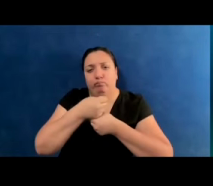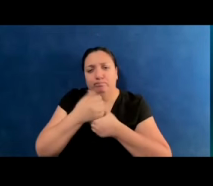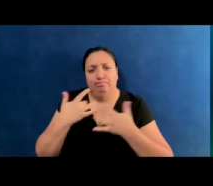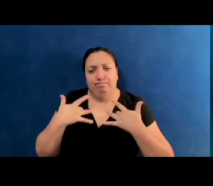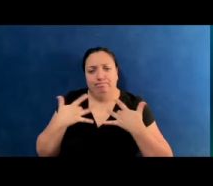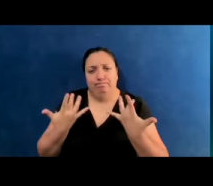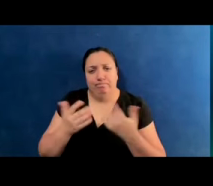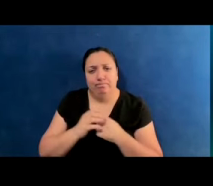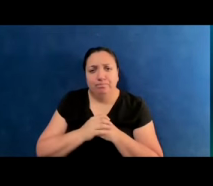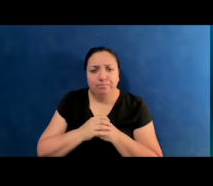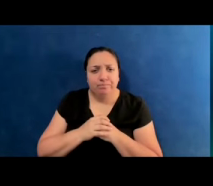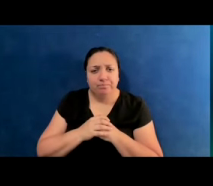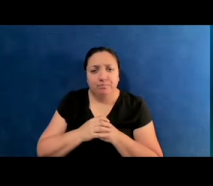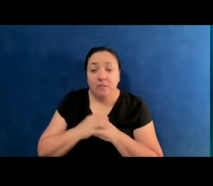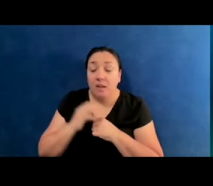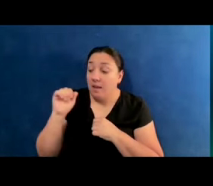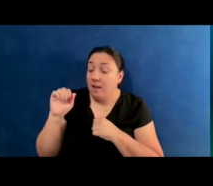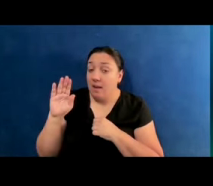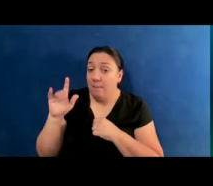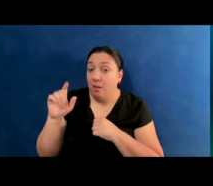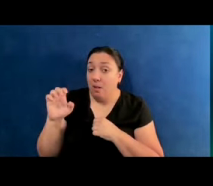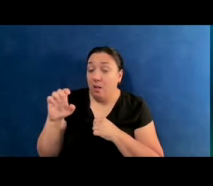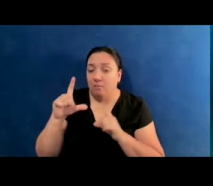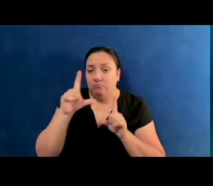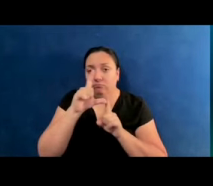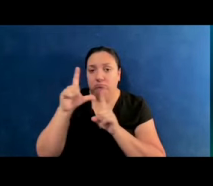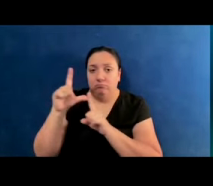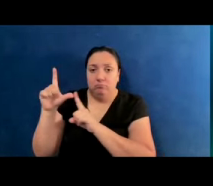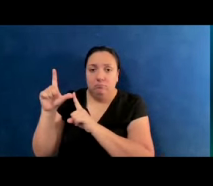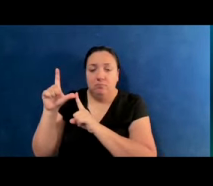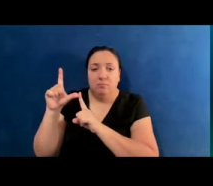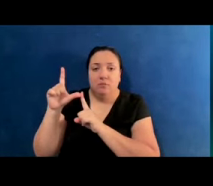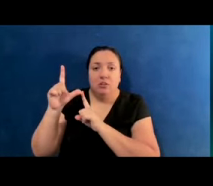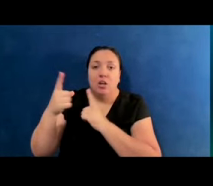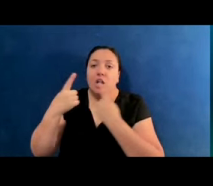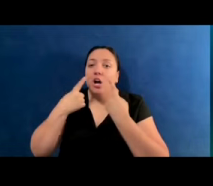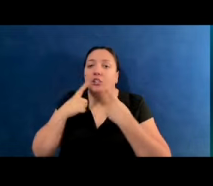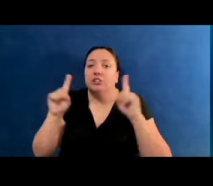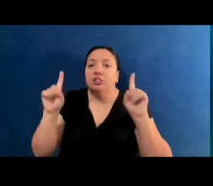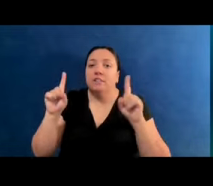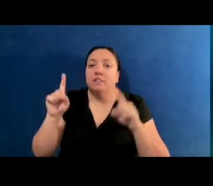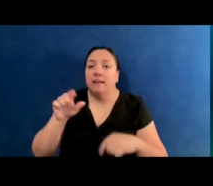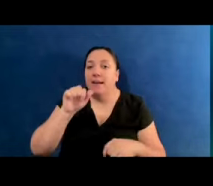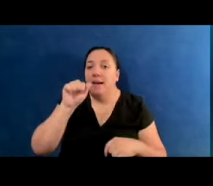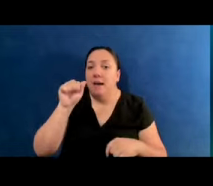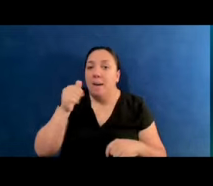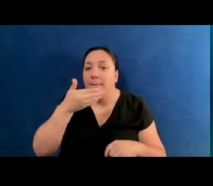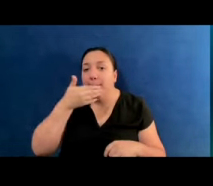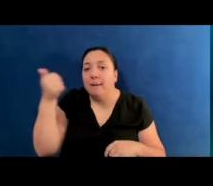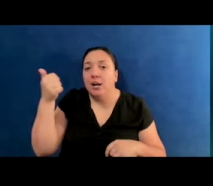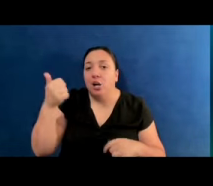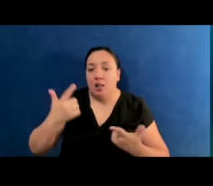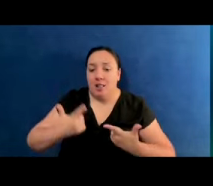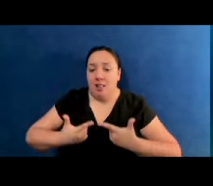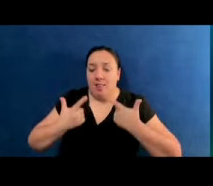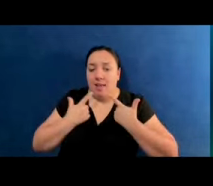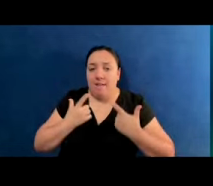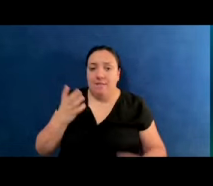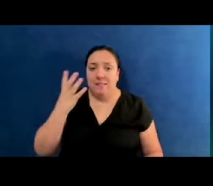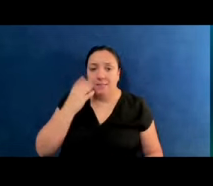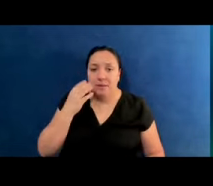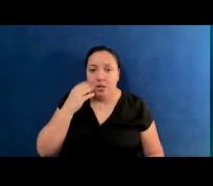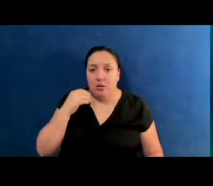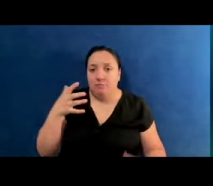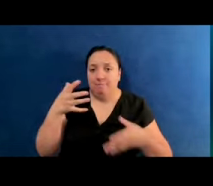slide, ABLE is an acronym for Achieving a Better Life Experience. It was signed into law in